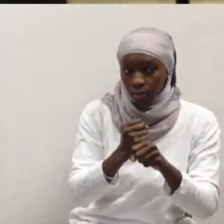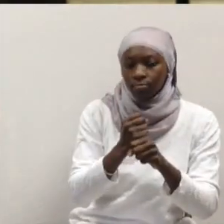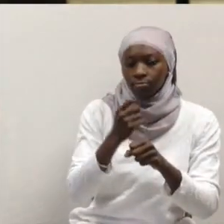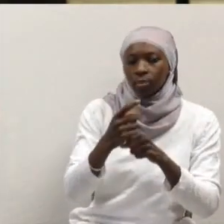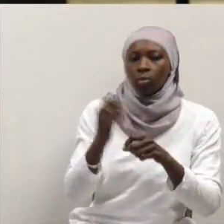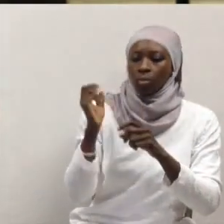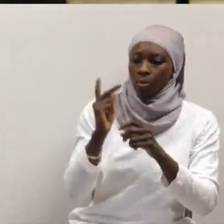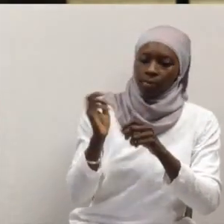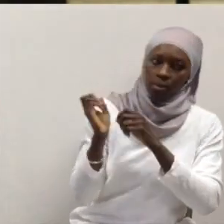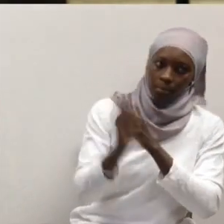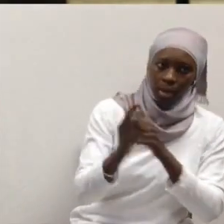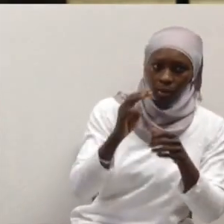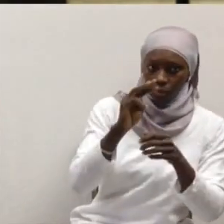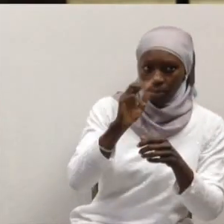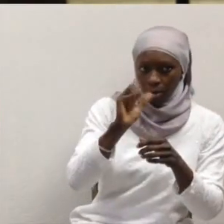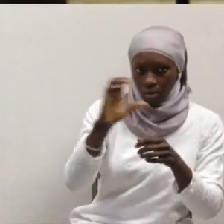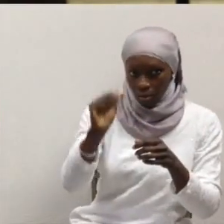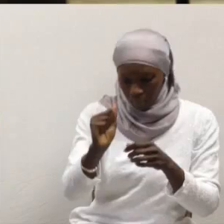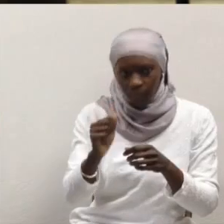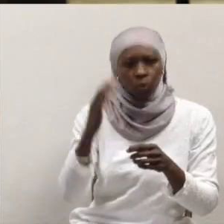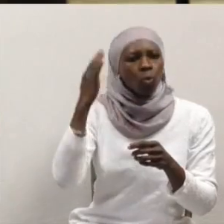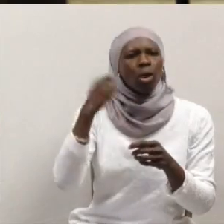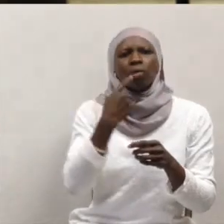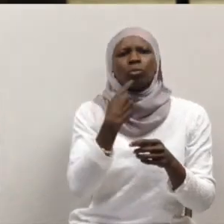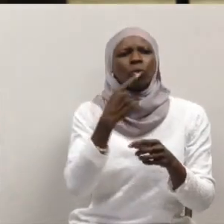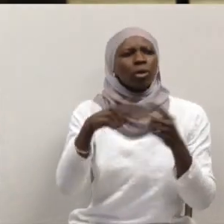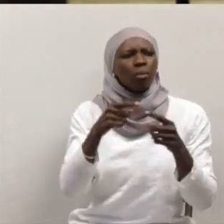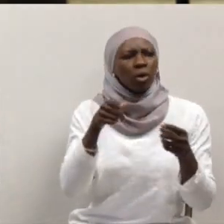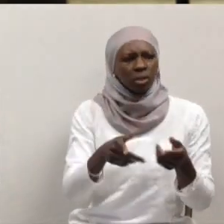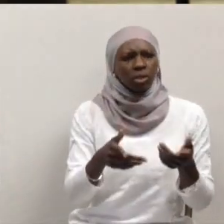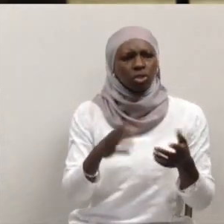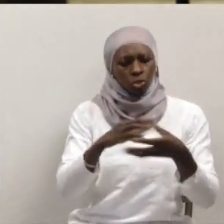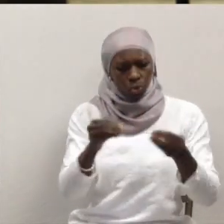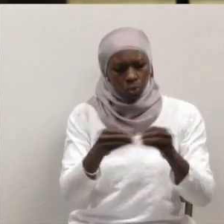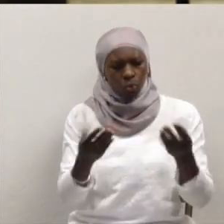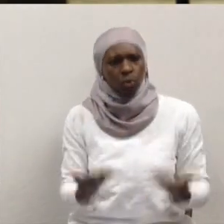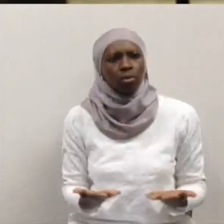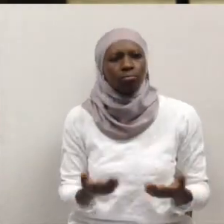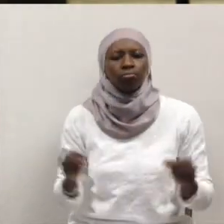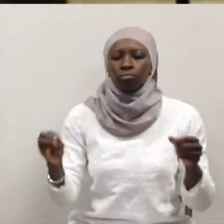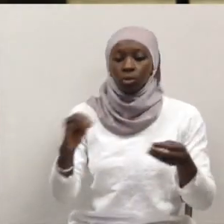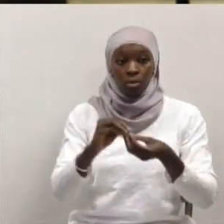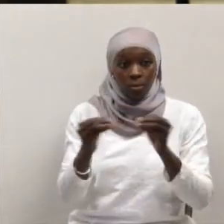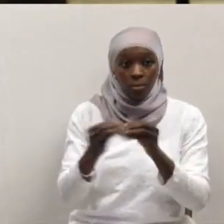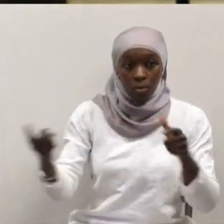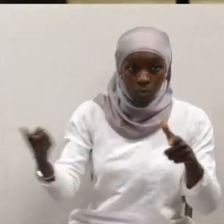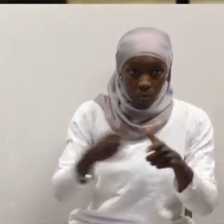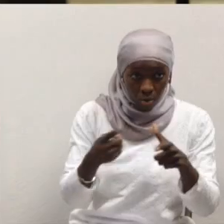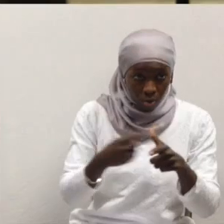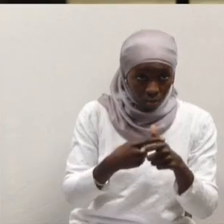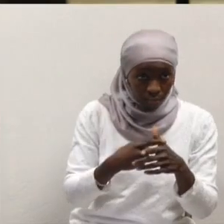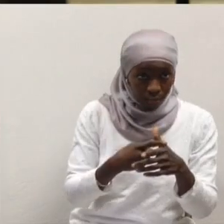story? Just to say a few things. Number one, why does the Quran give text